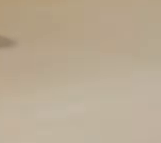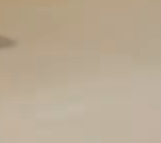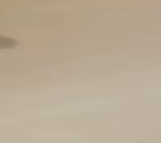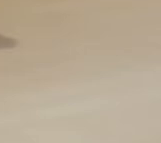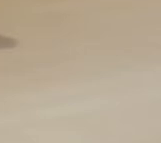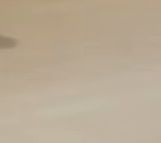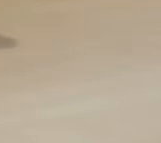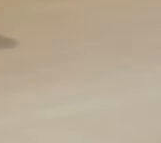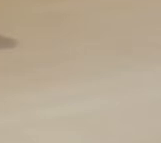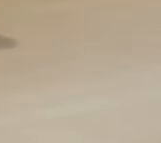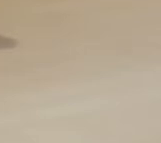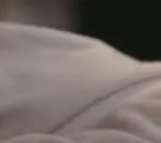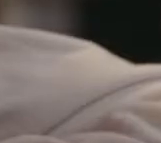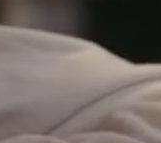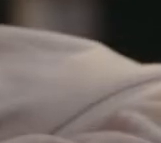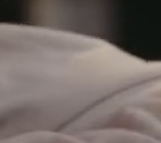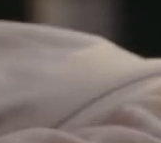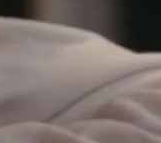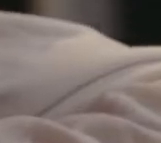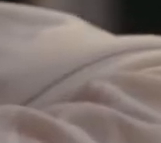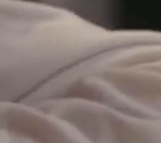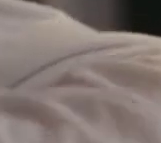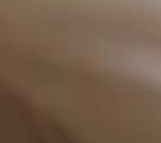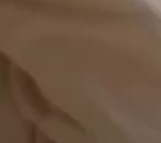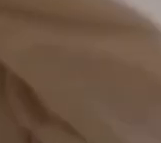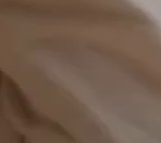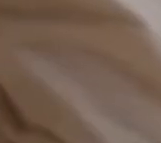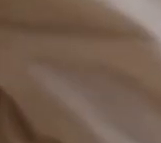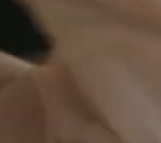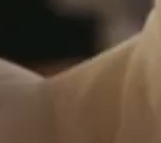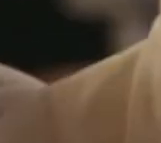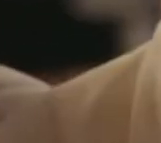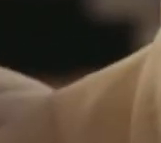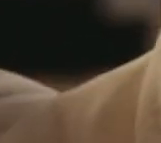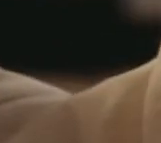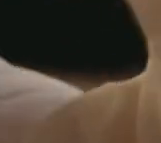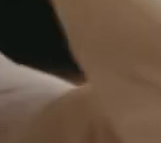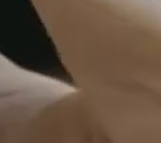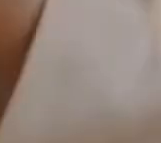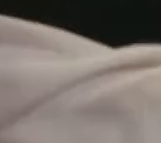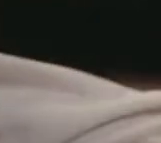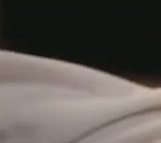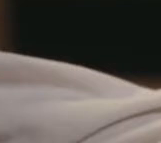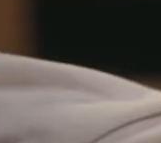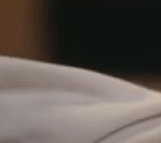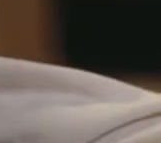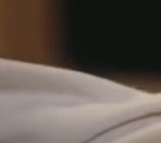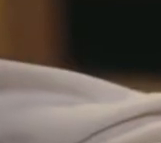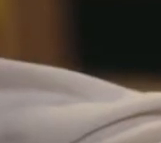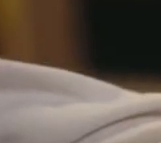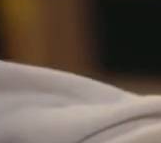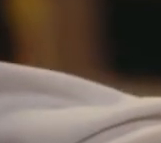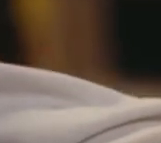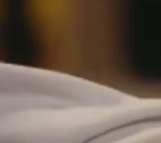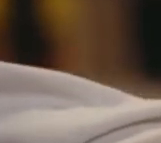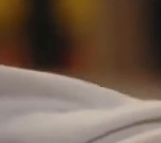play sports because it's very energetic and you can do anything